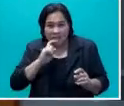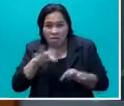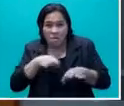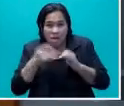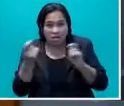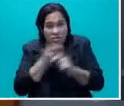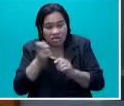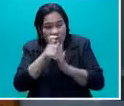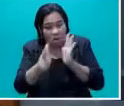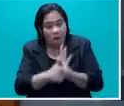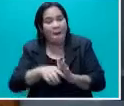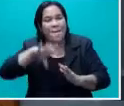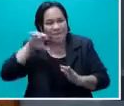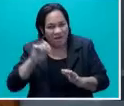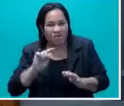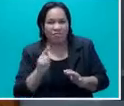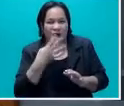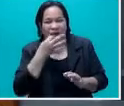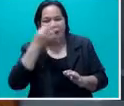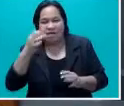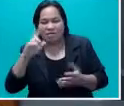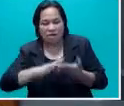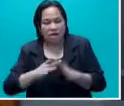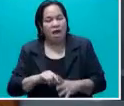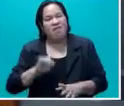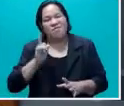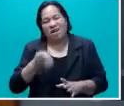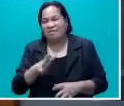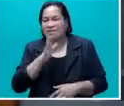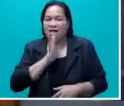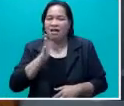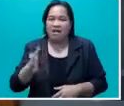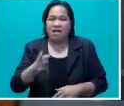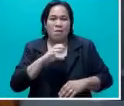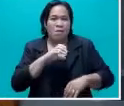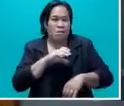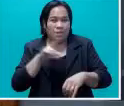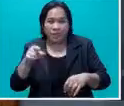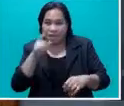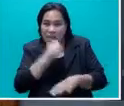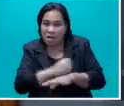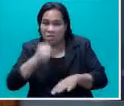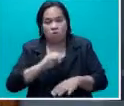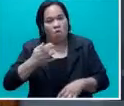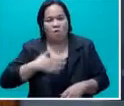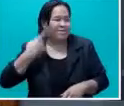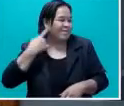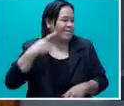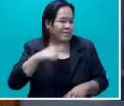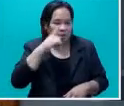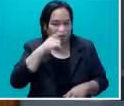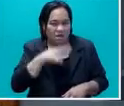Honorable Speaker, this Fiji First government just doesn't listen to the people. So what type of democracy is this?